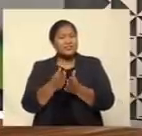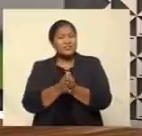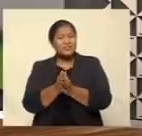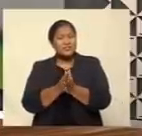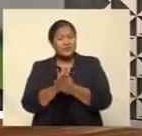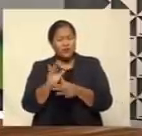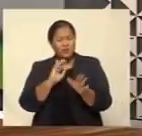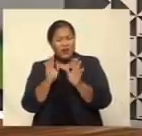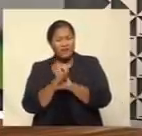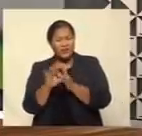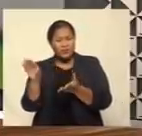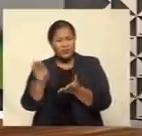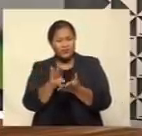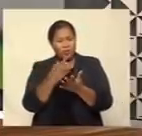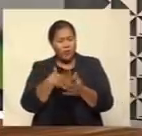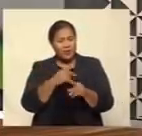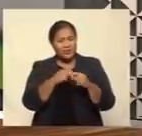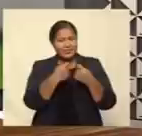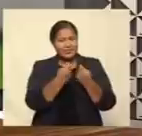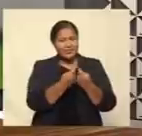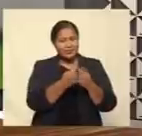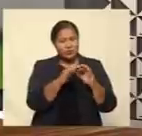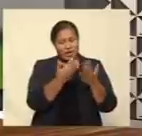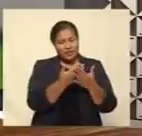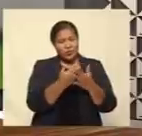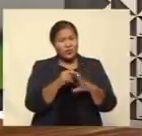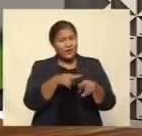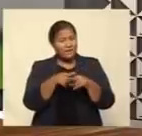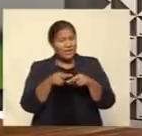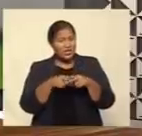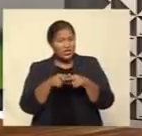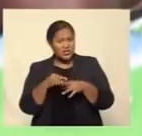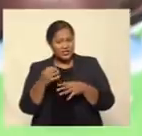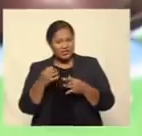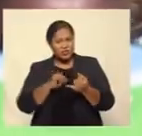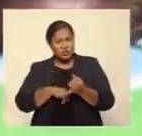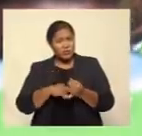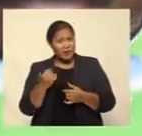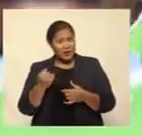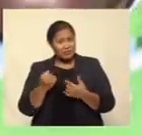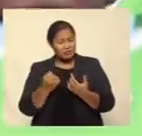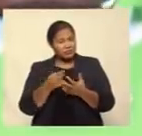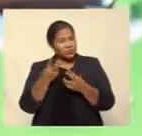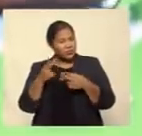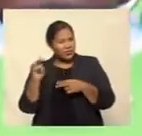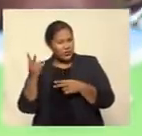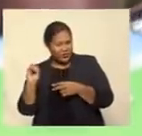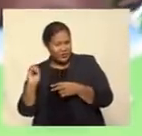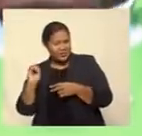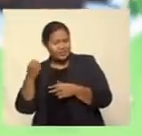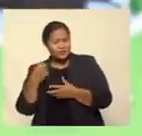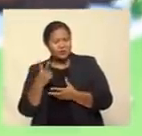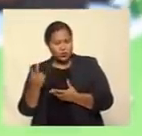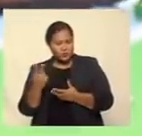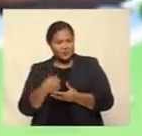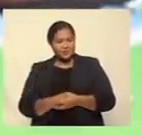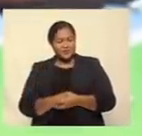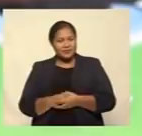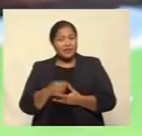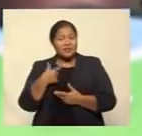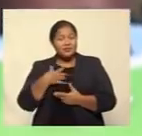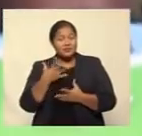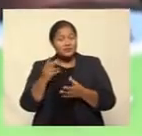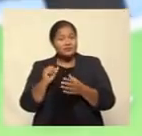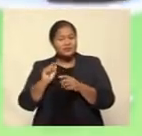investors willing to team up with the Fijian Drua for Super Rugby 2022. As part of the requirement for the Drua's inclusion